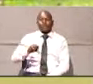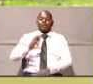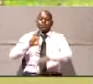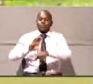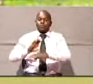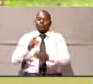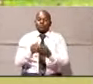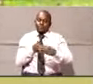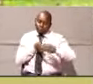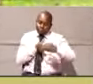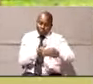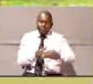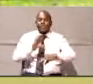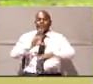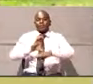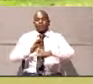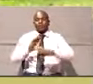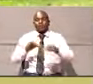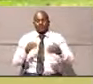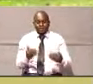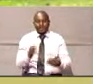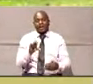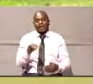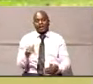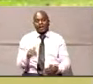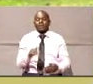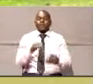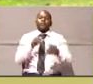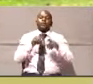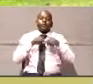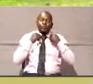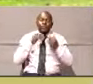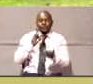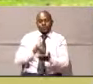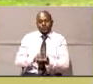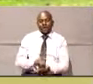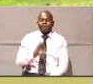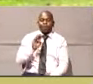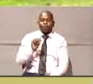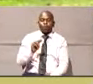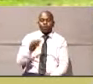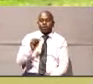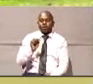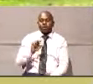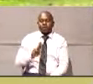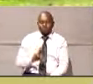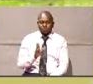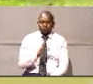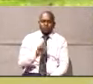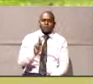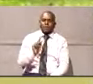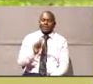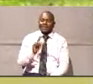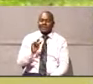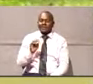the stewardship of the church. And that's none other than the Right Reverend Dr. Stephen Kazimba, who is still the